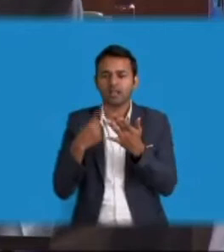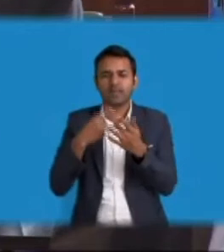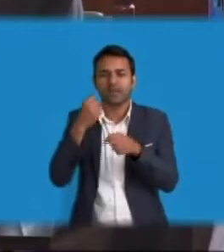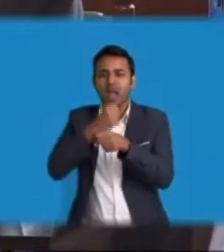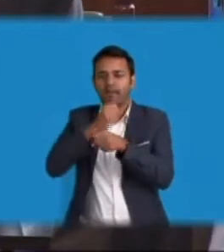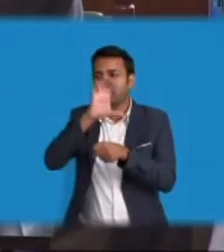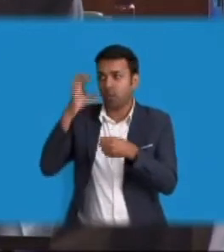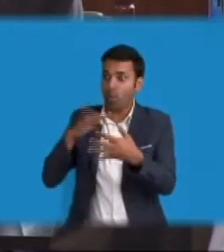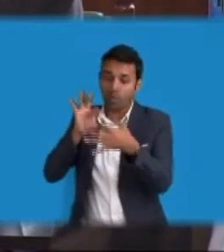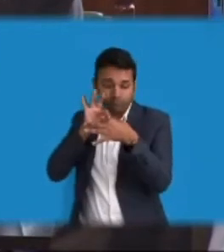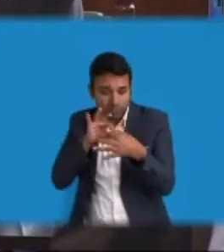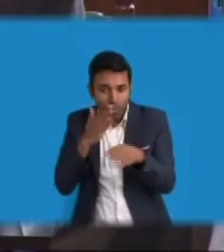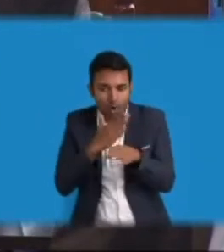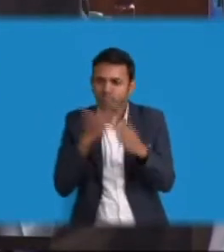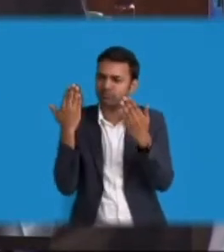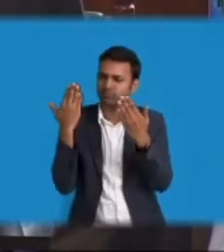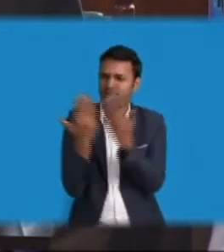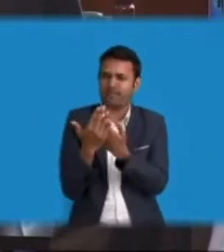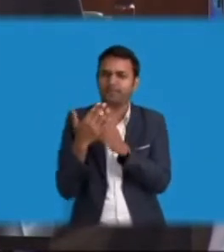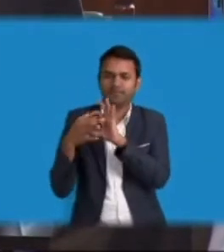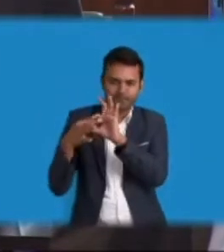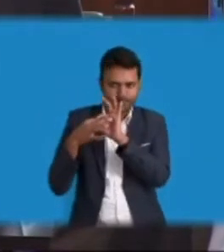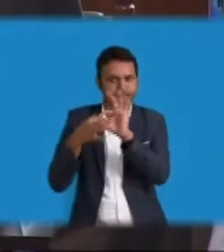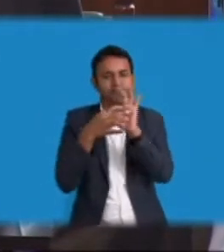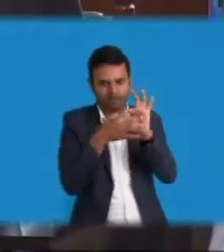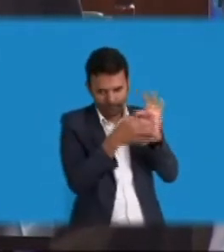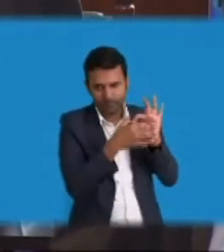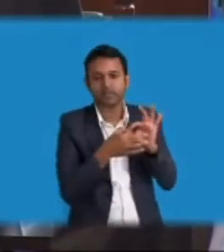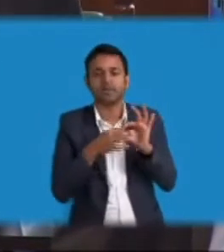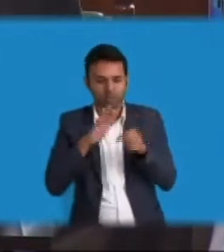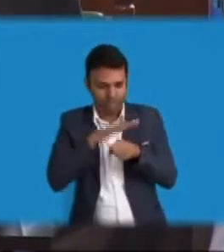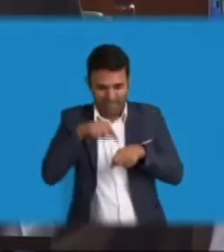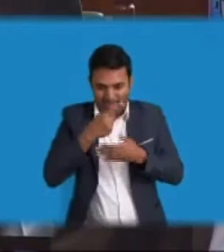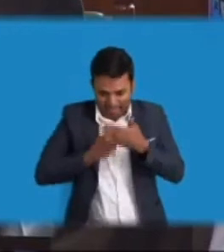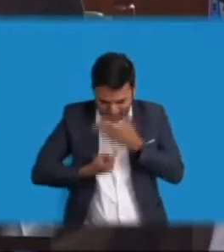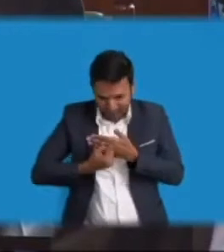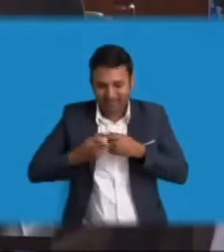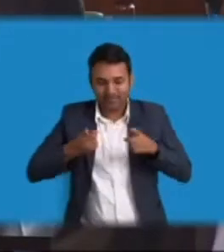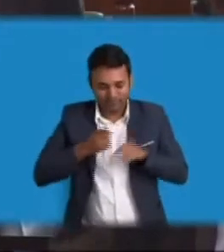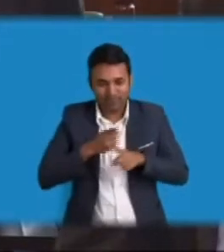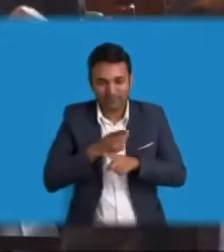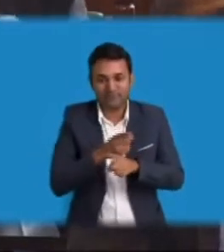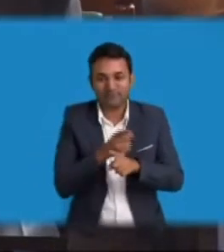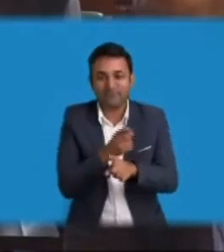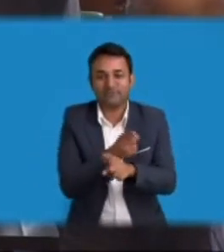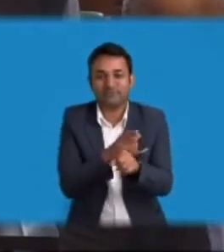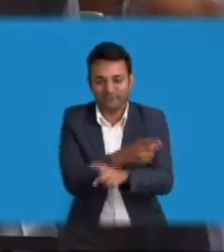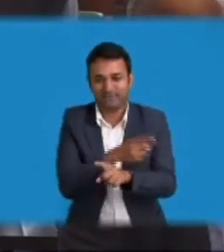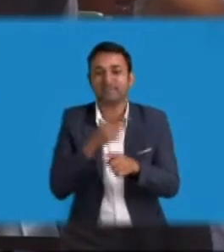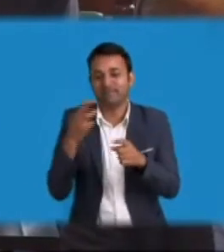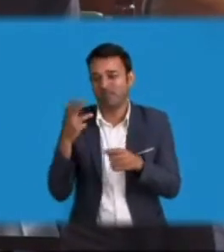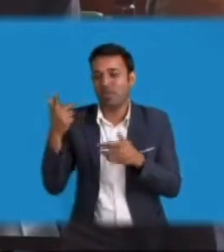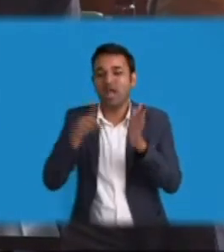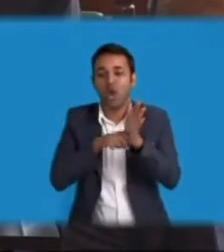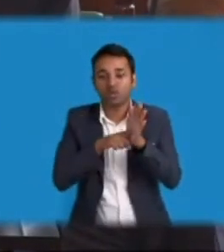into a new era of change and greatly increasing their revenue stream. Madam Speaker, this is the